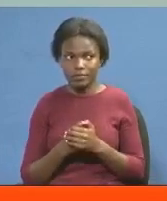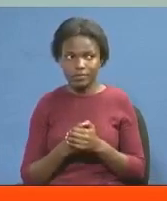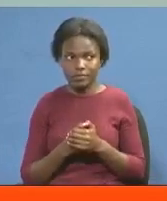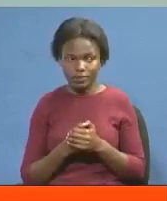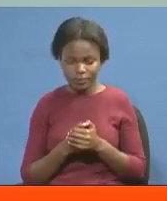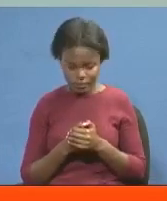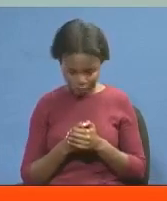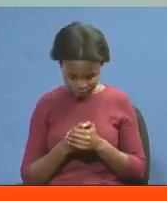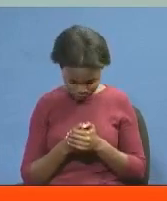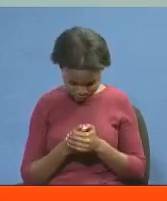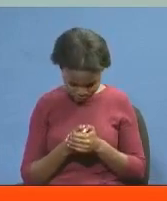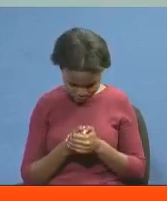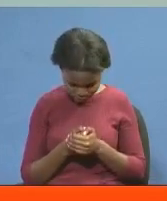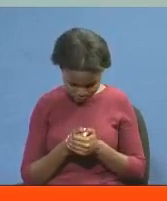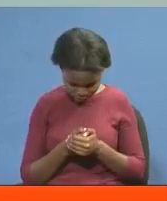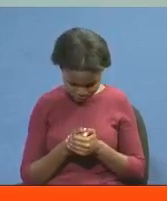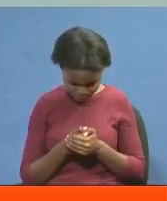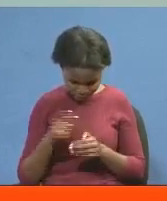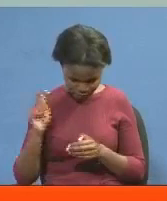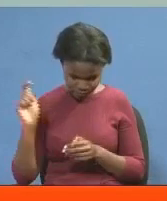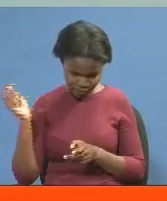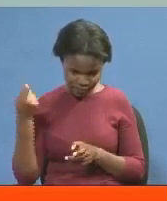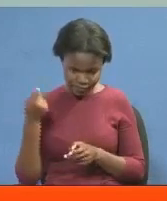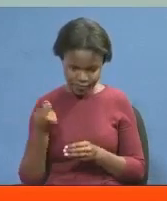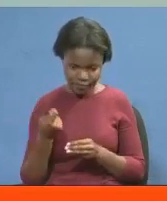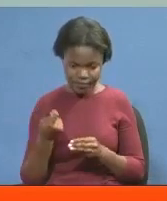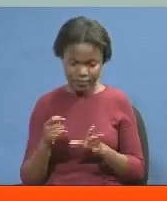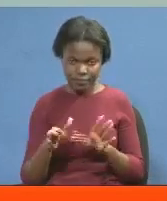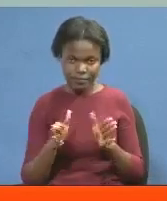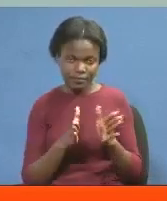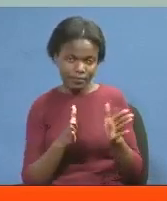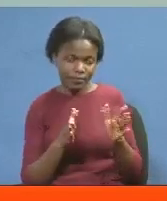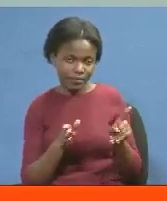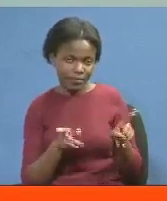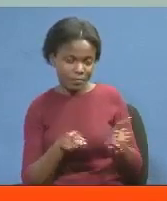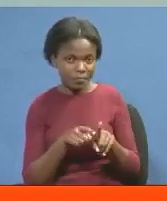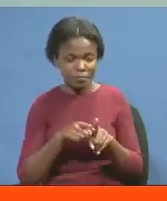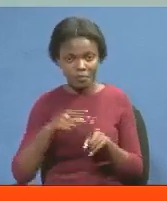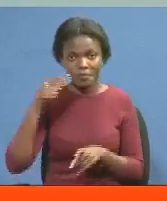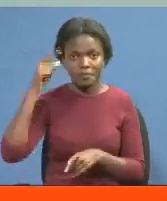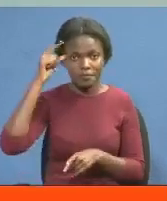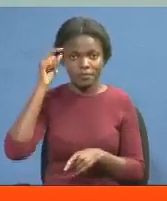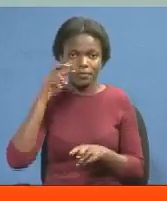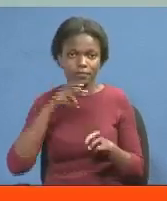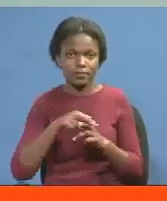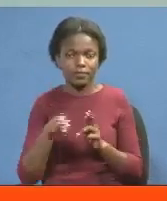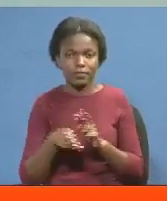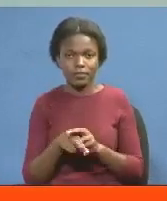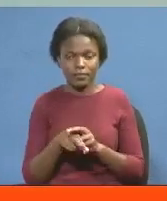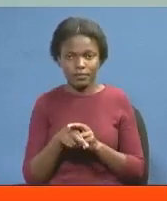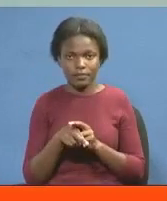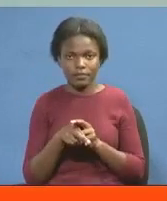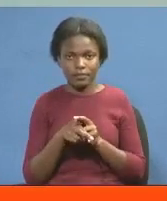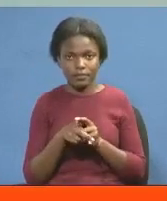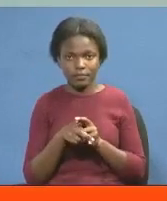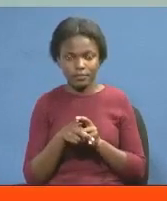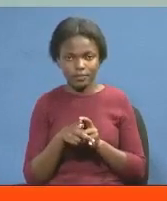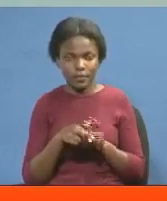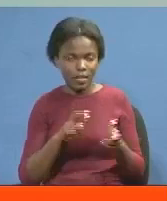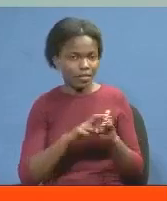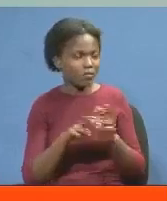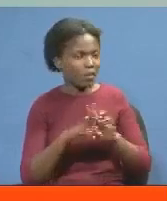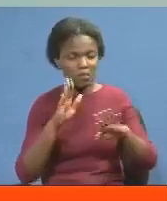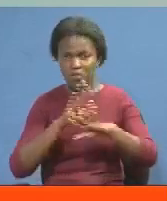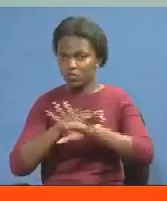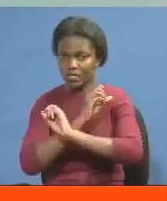Now, Kenya and Somalia relations have been, you know, the relationship has not been